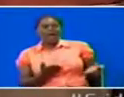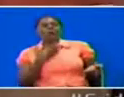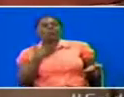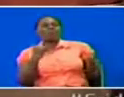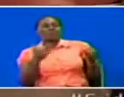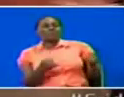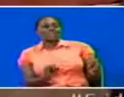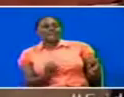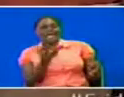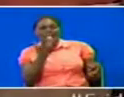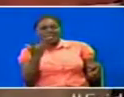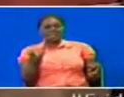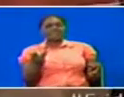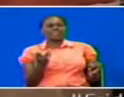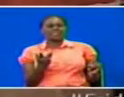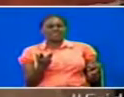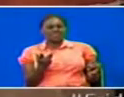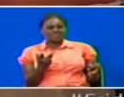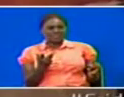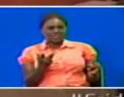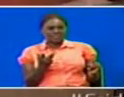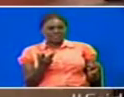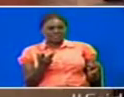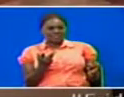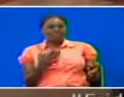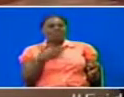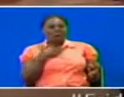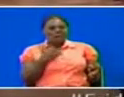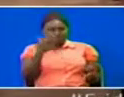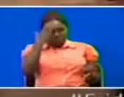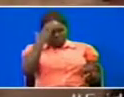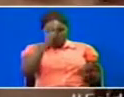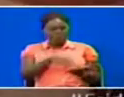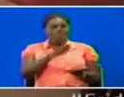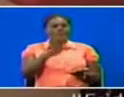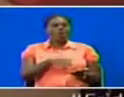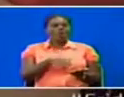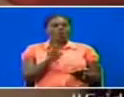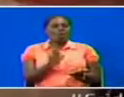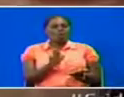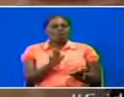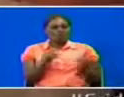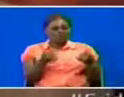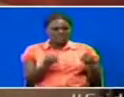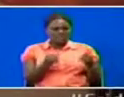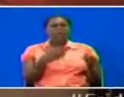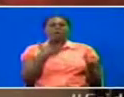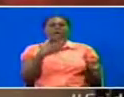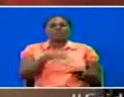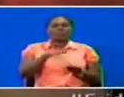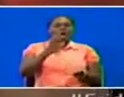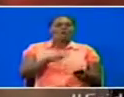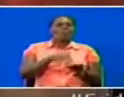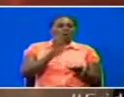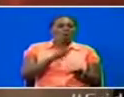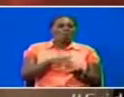it really. But then we get the second kind of people that really want to learn more, and some of them will try edible insects and some of them won't, but they'll go